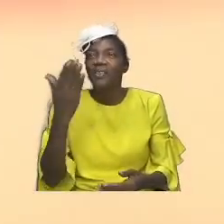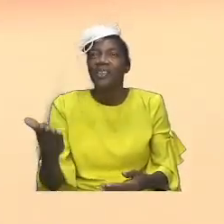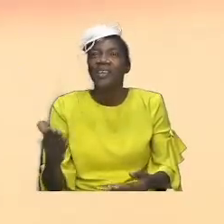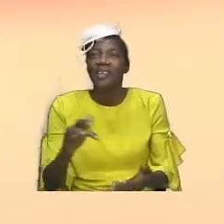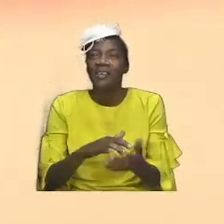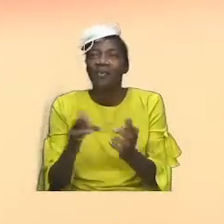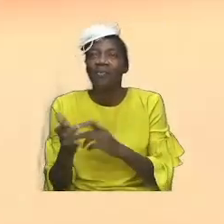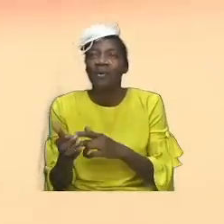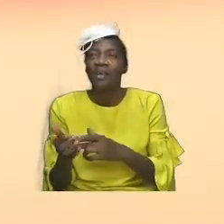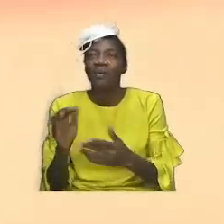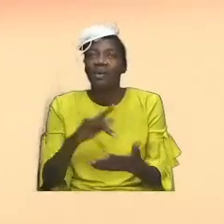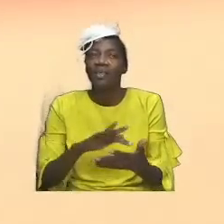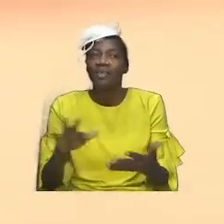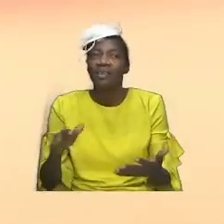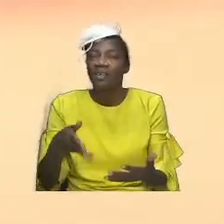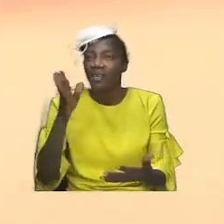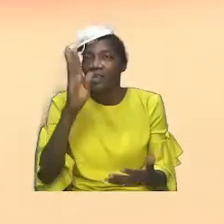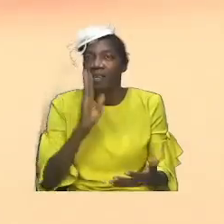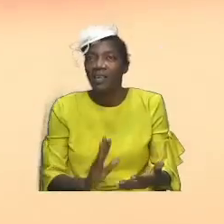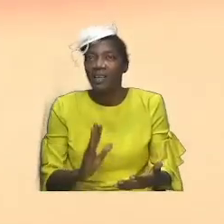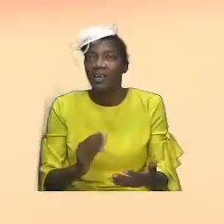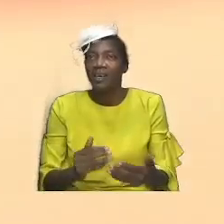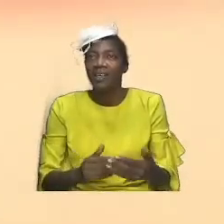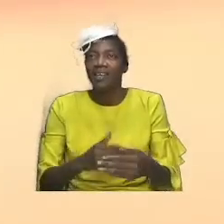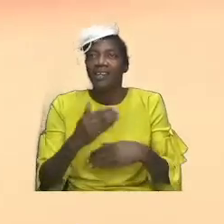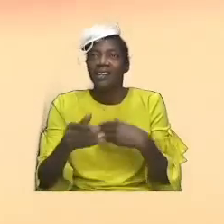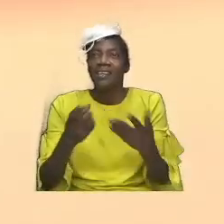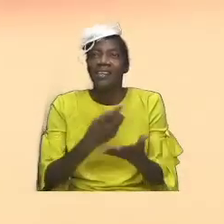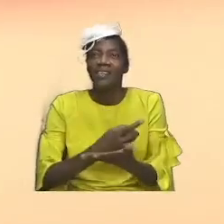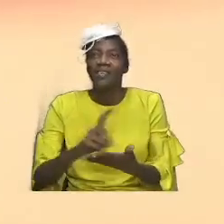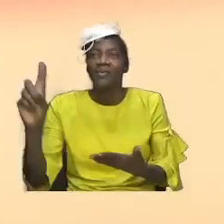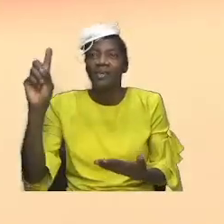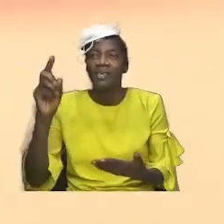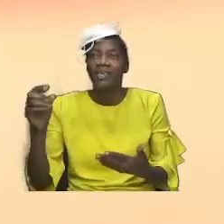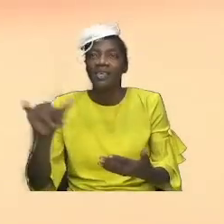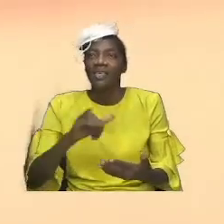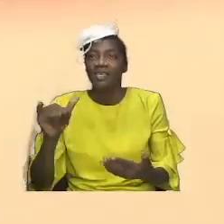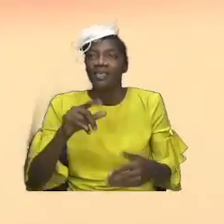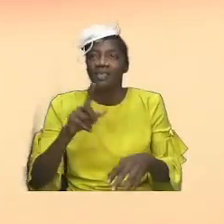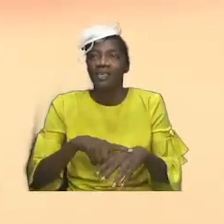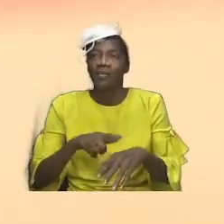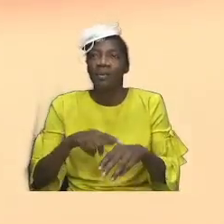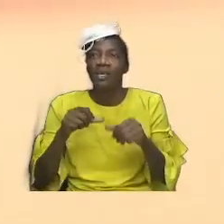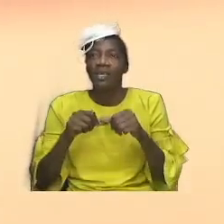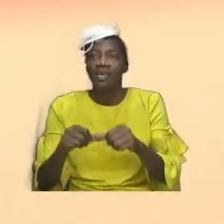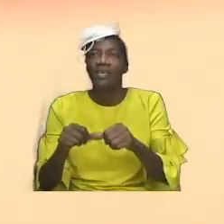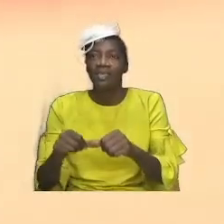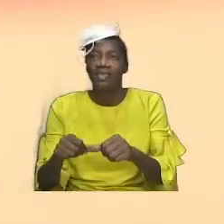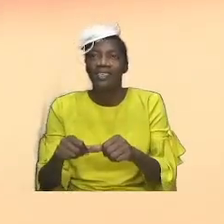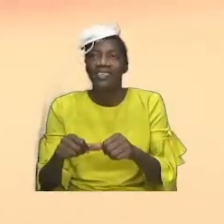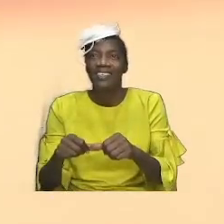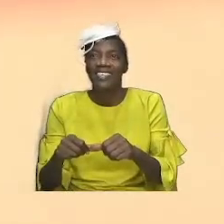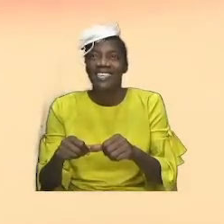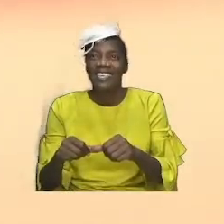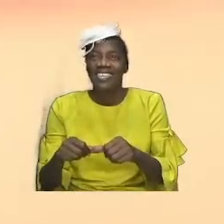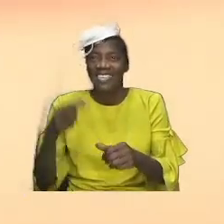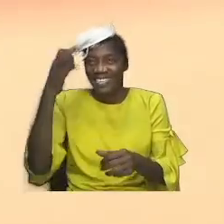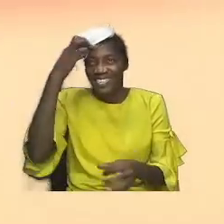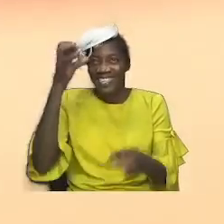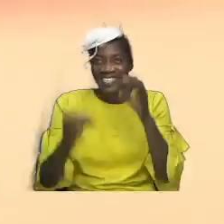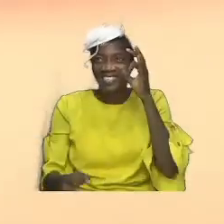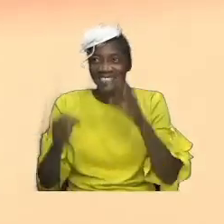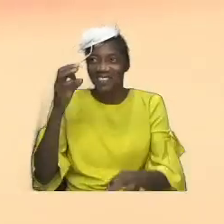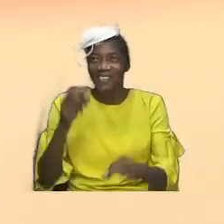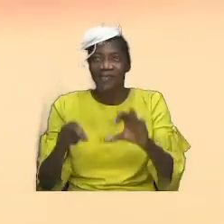Bible study. And as we say, God's willing, next week, same time, we continue on the subject of the judgment seat